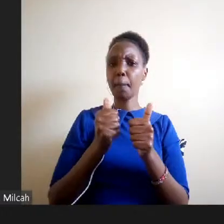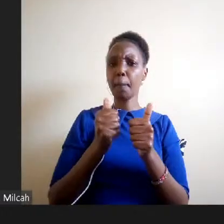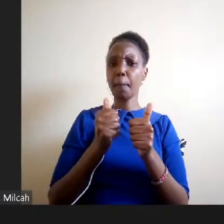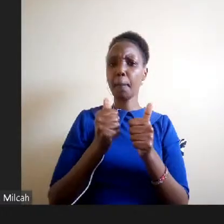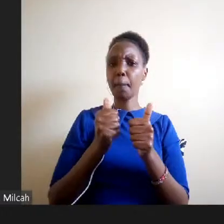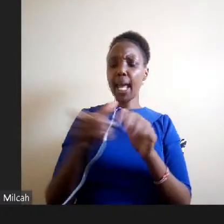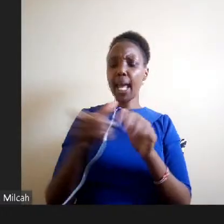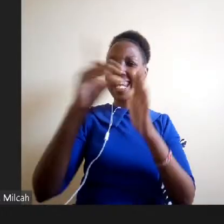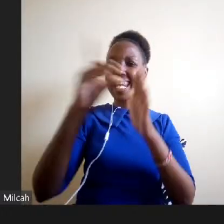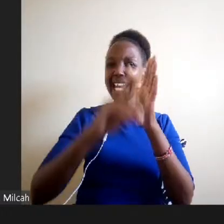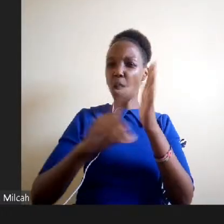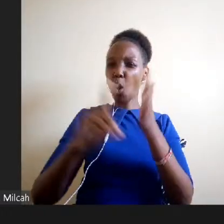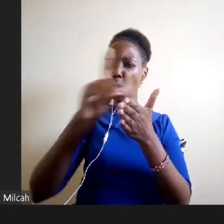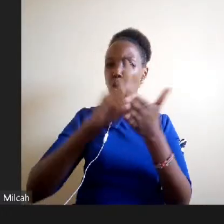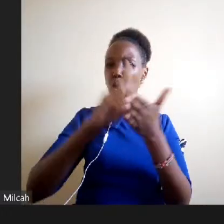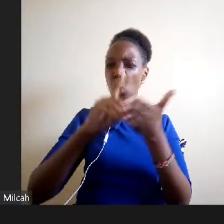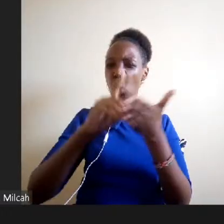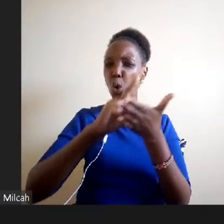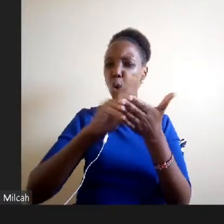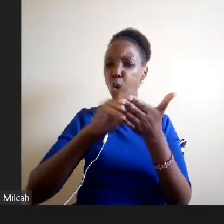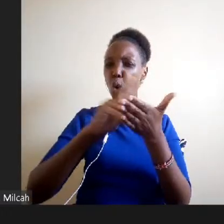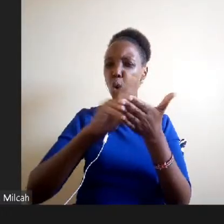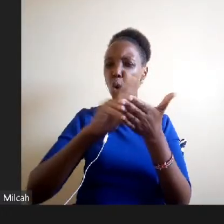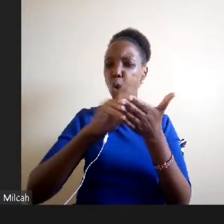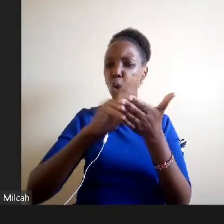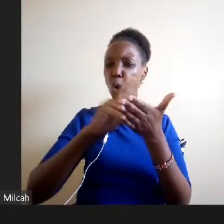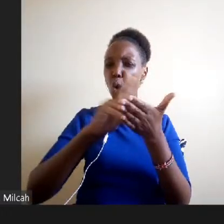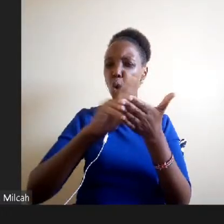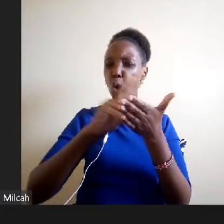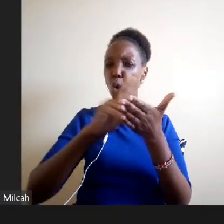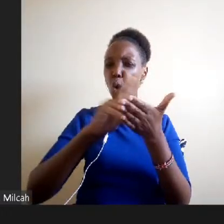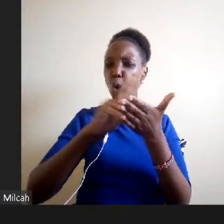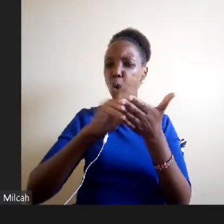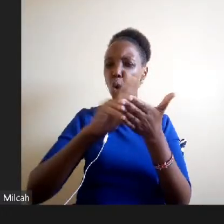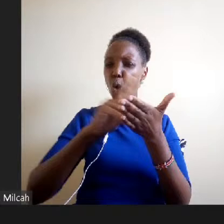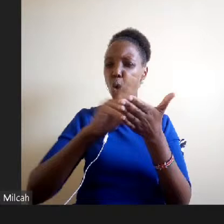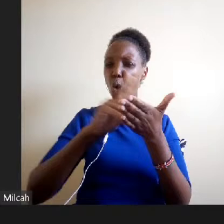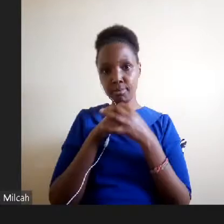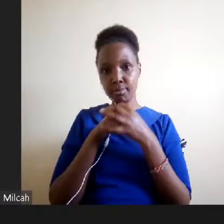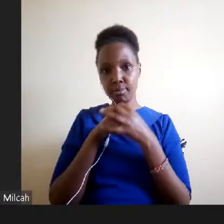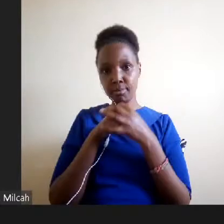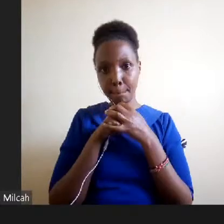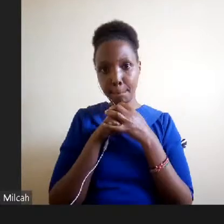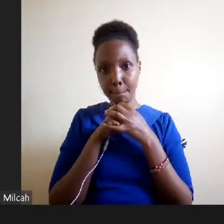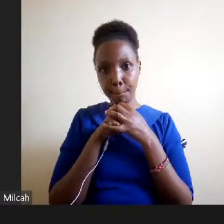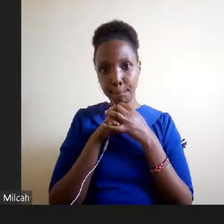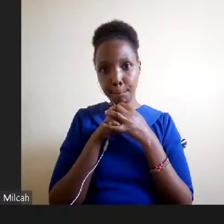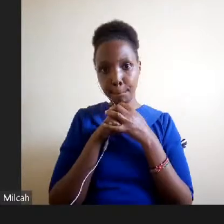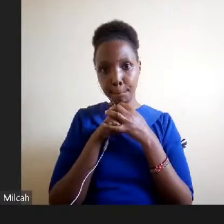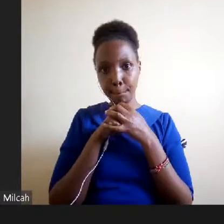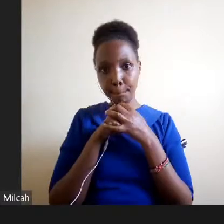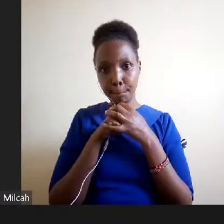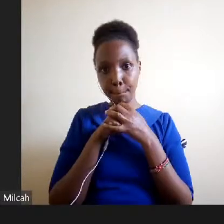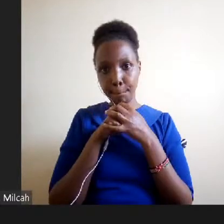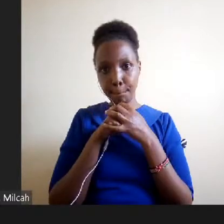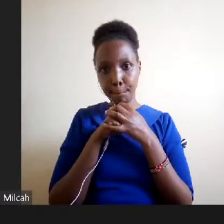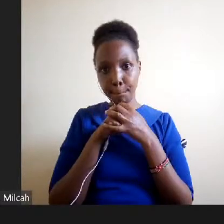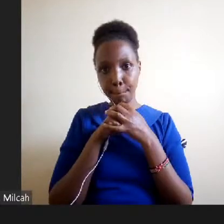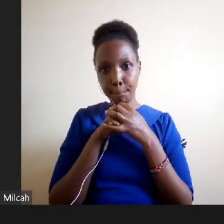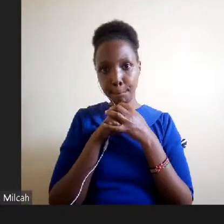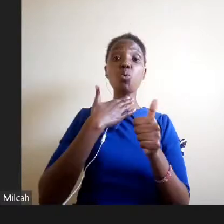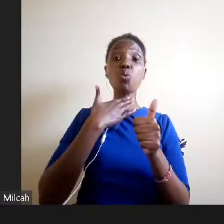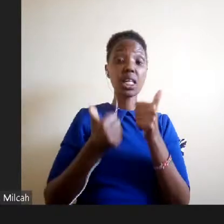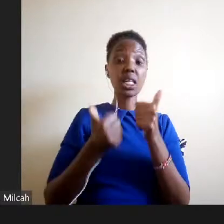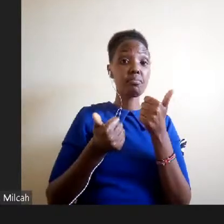click Manage Settings, then click Controls on Google Play. Now you can choose whether or not your child must request approval